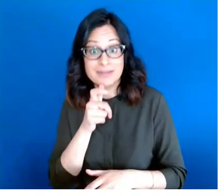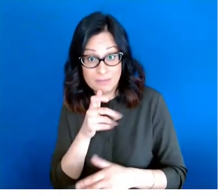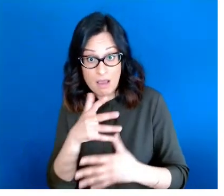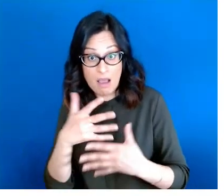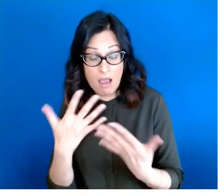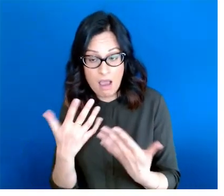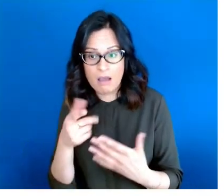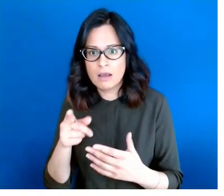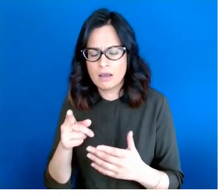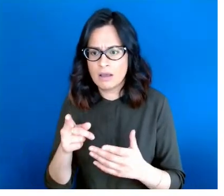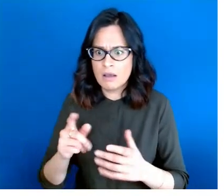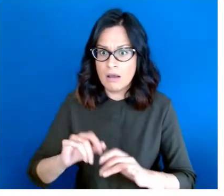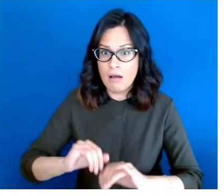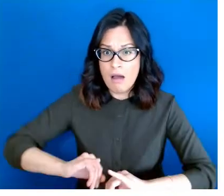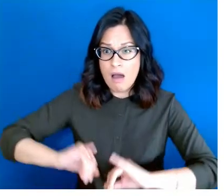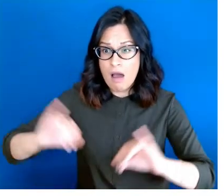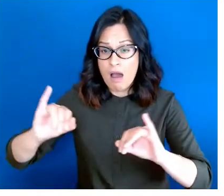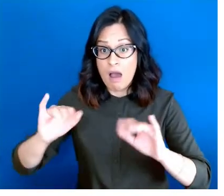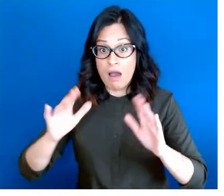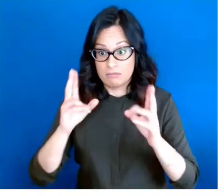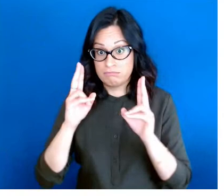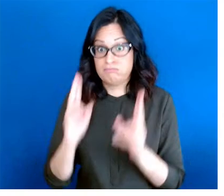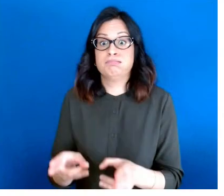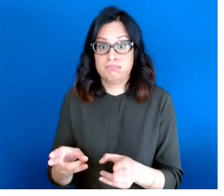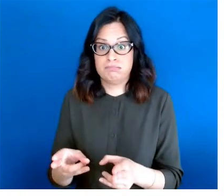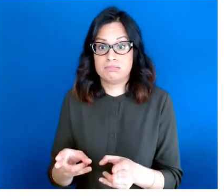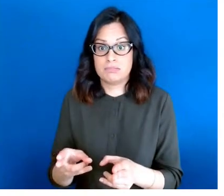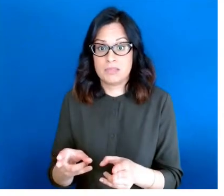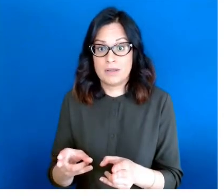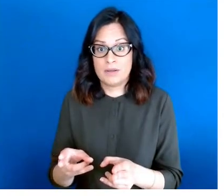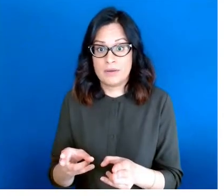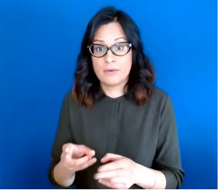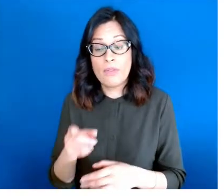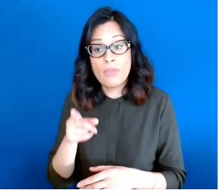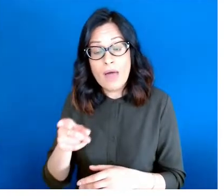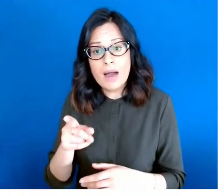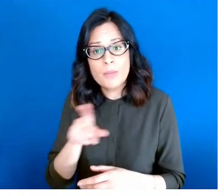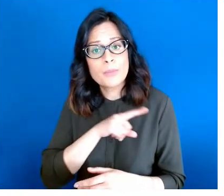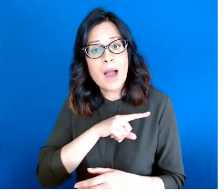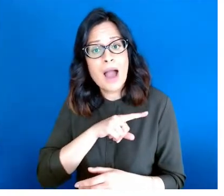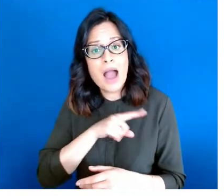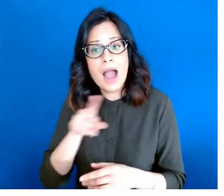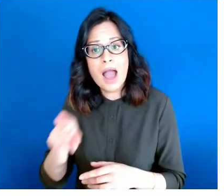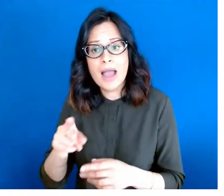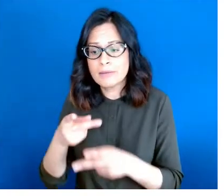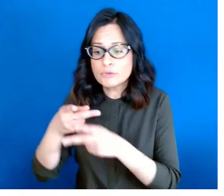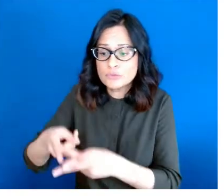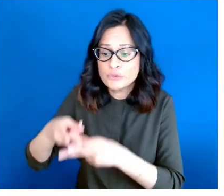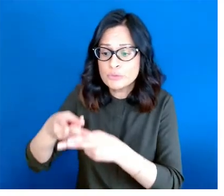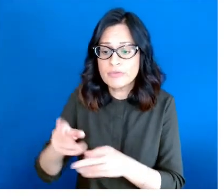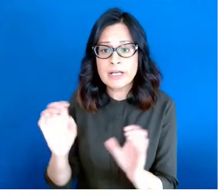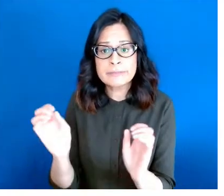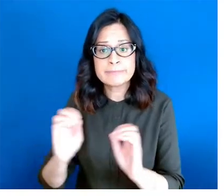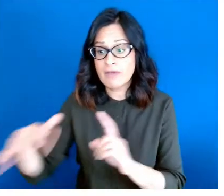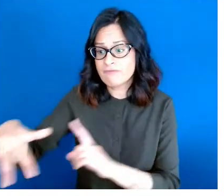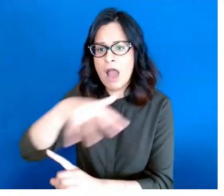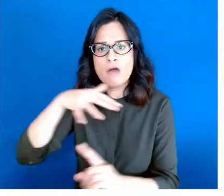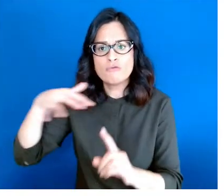major asthma attack and died. And that was primarily because they weren't supervised. They weren't in an environment where